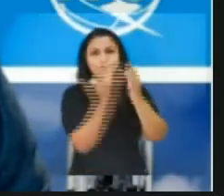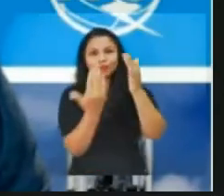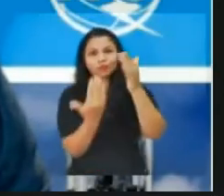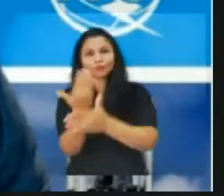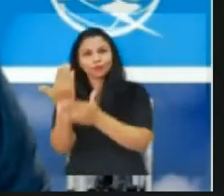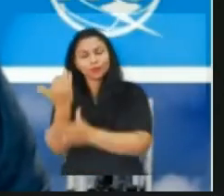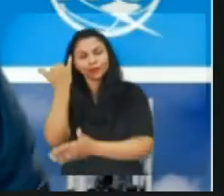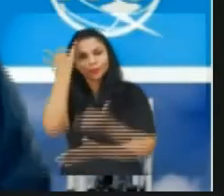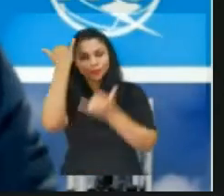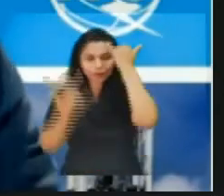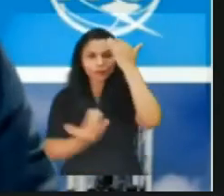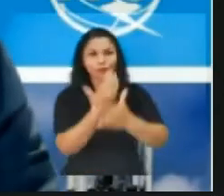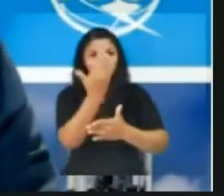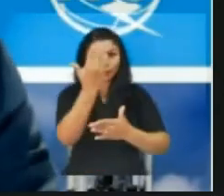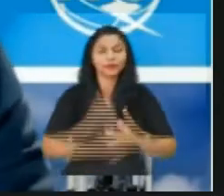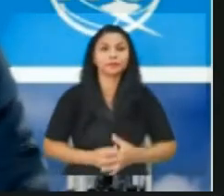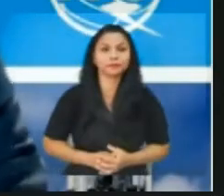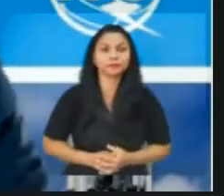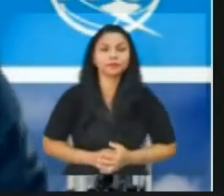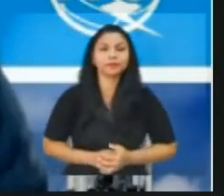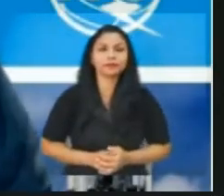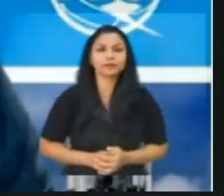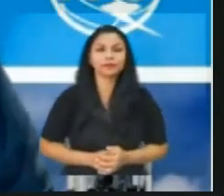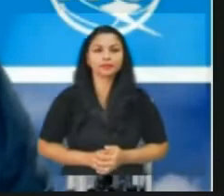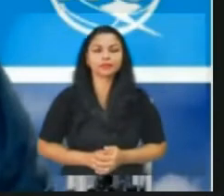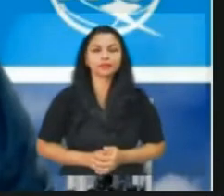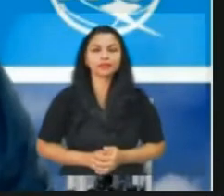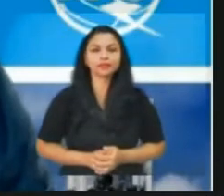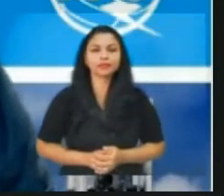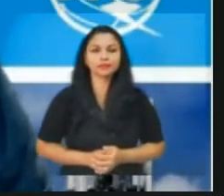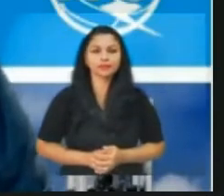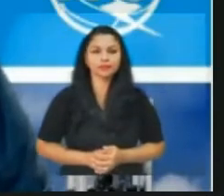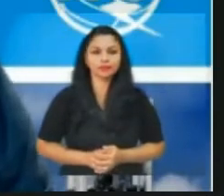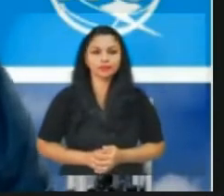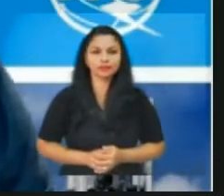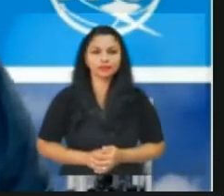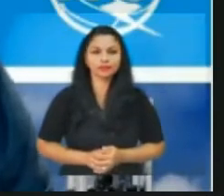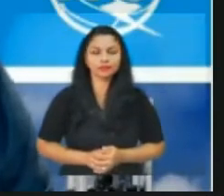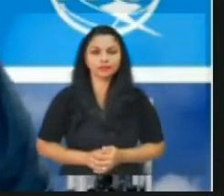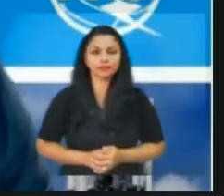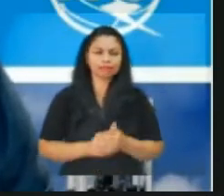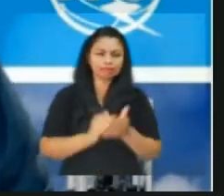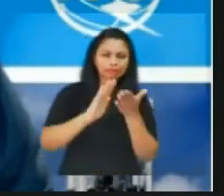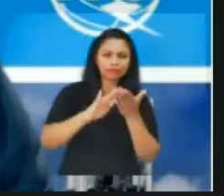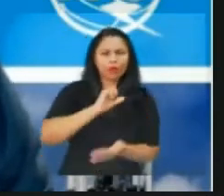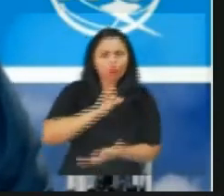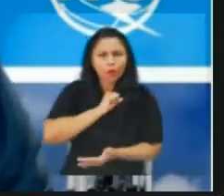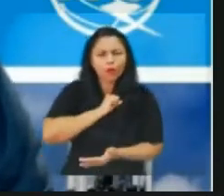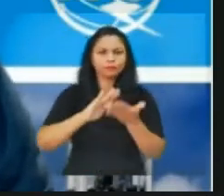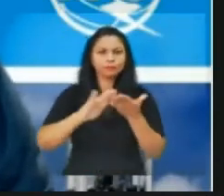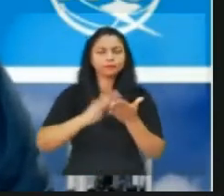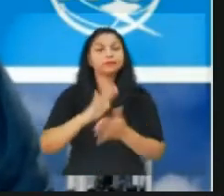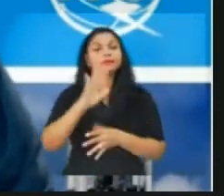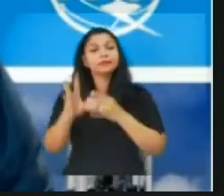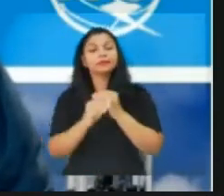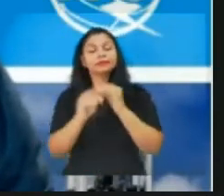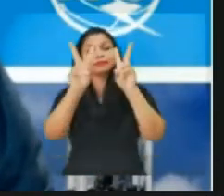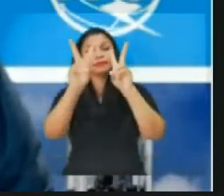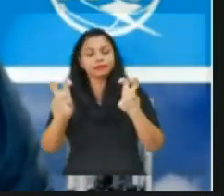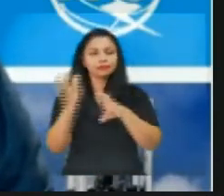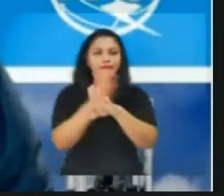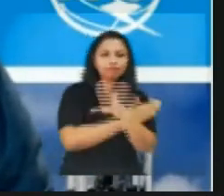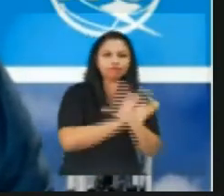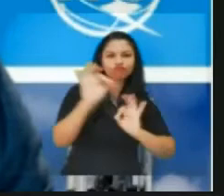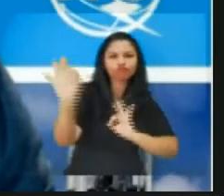in preparation, in preparing it for the future. Excuse me, for coffee. And now that we mentioned